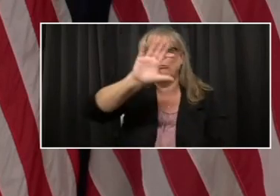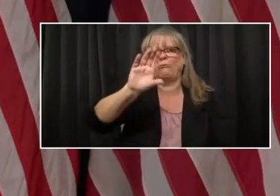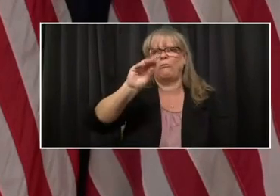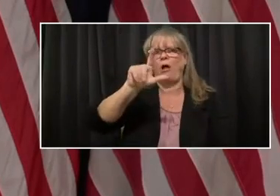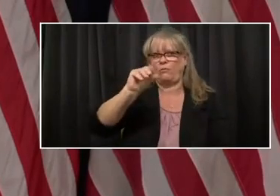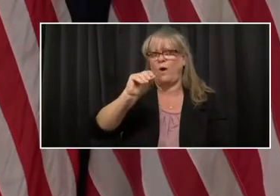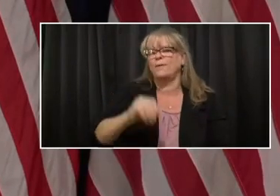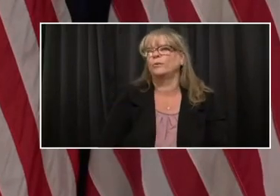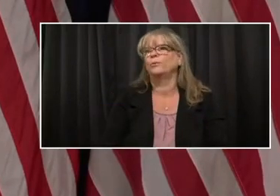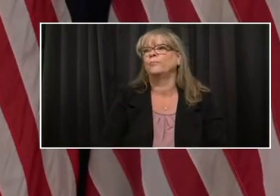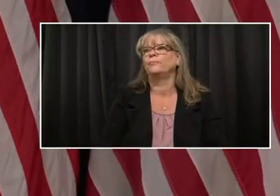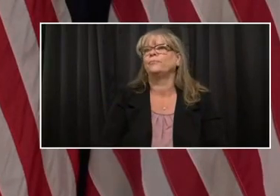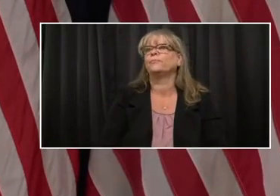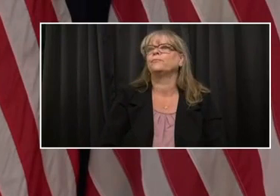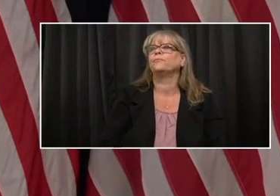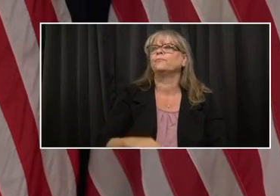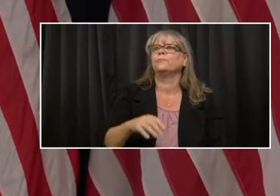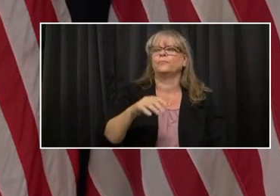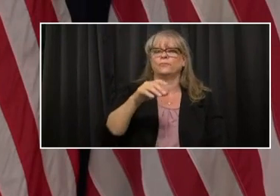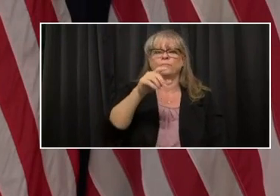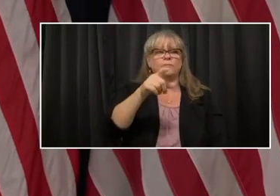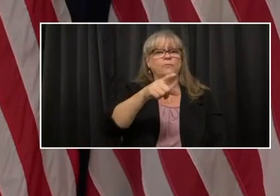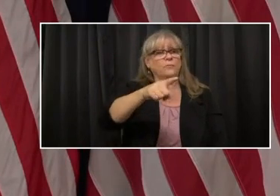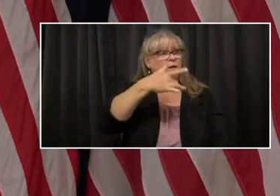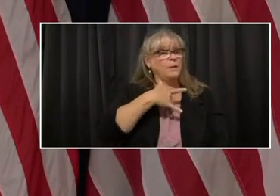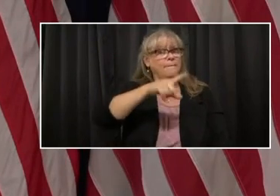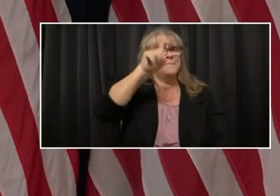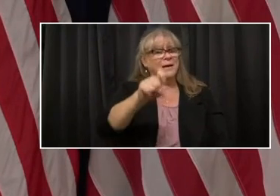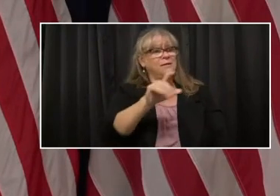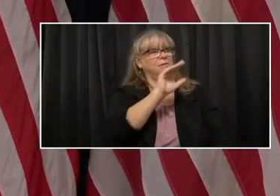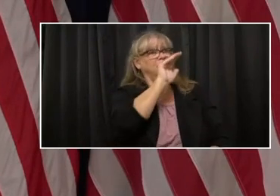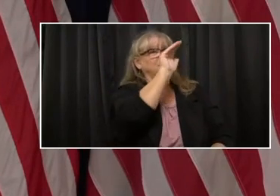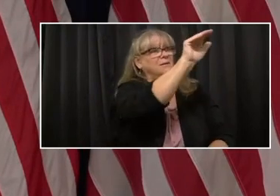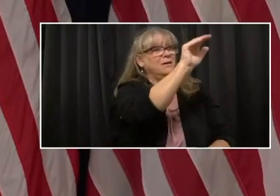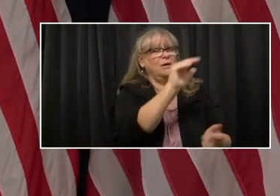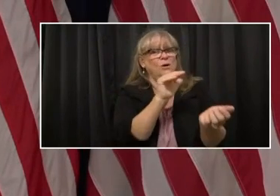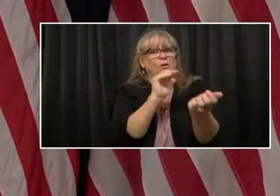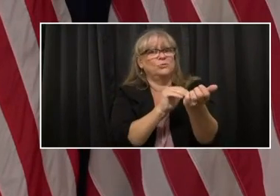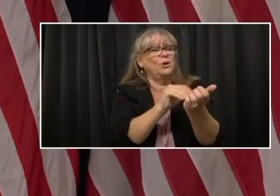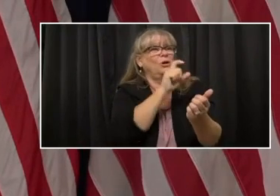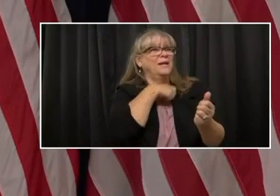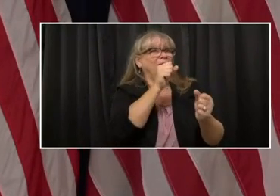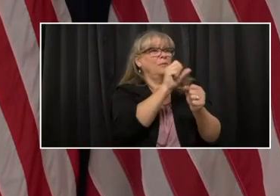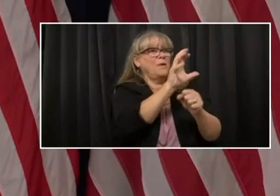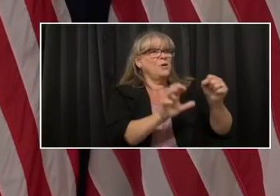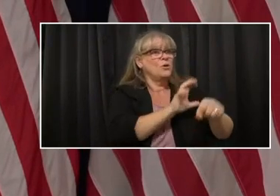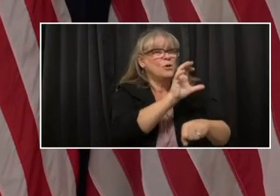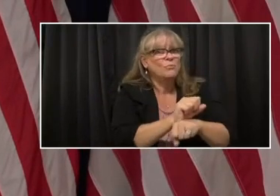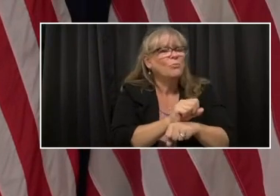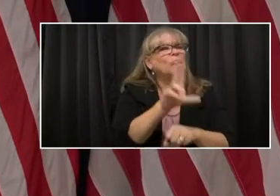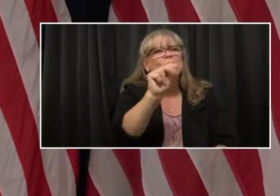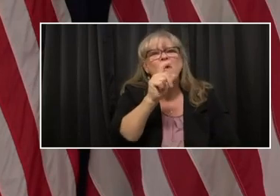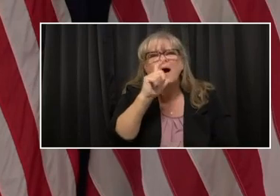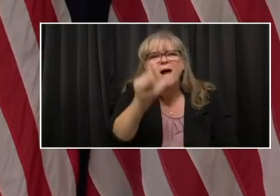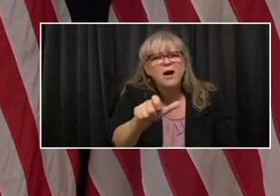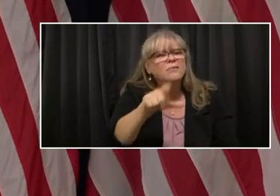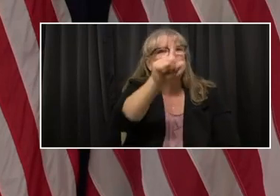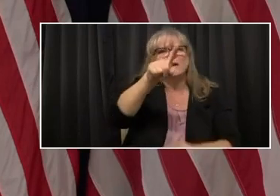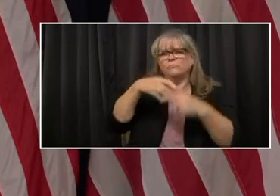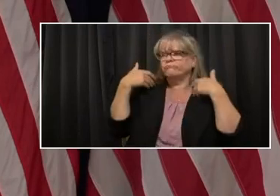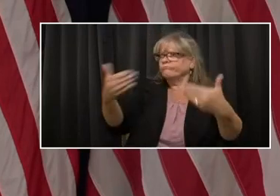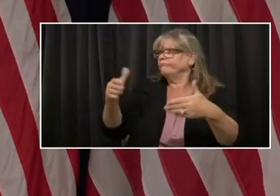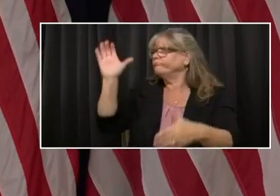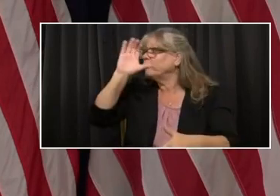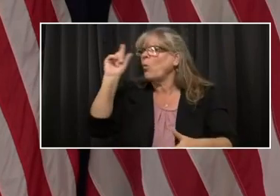appointment. You can set one up if you want online, but you really can just drive in. You'll be done in 15 minutes, in and out. Free, quick, easy. You don't need a doctor's